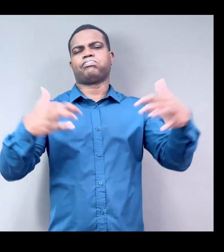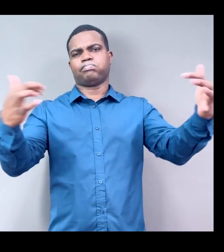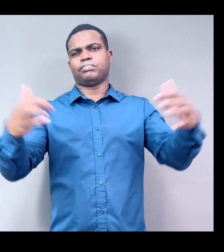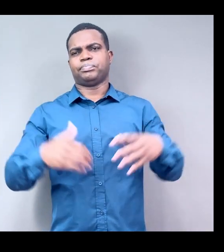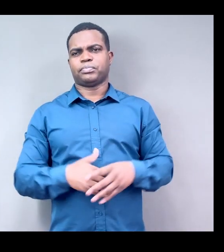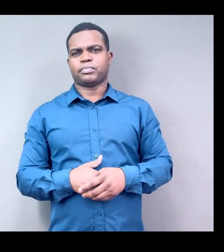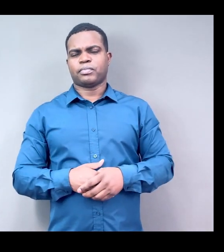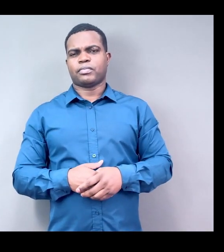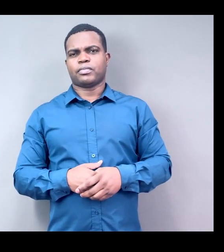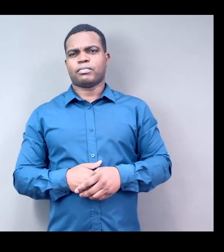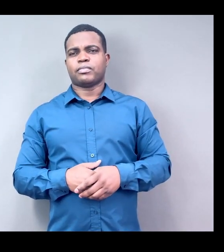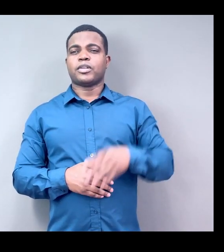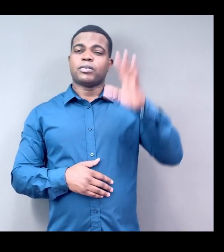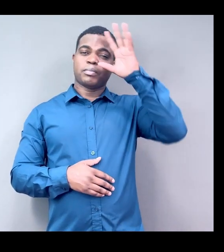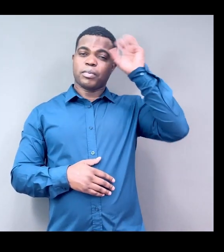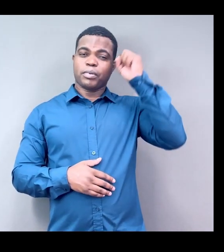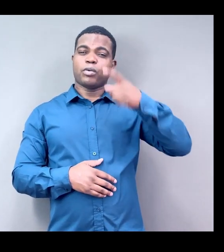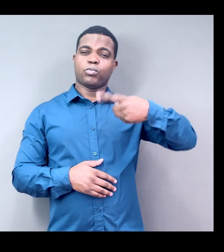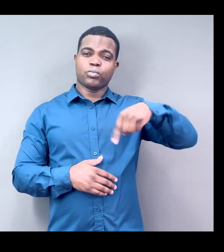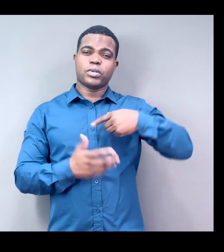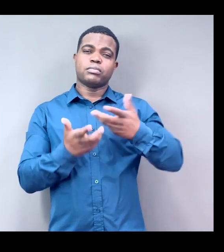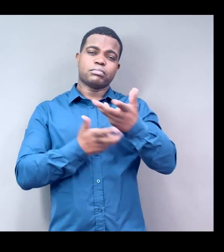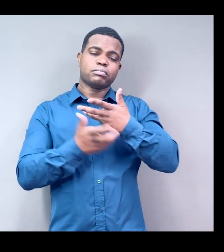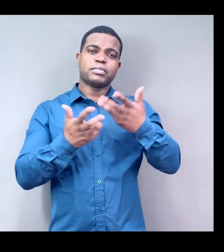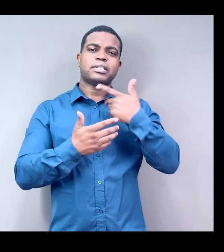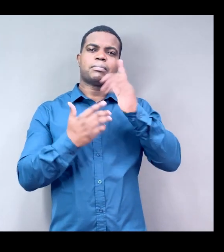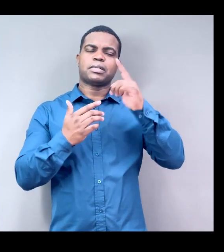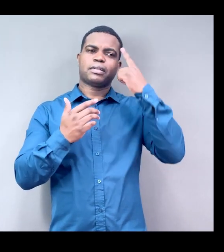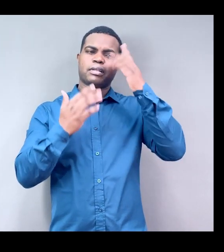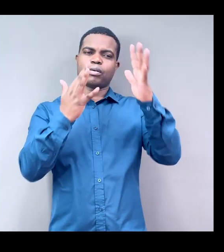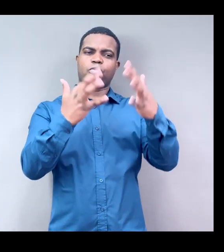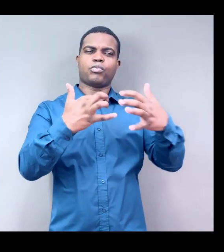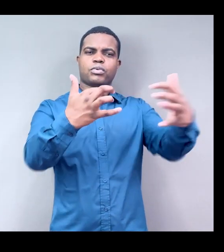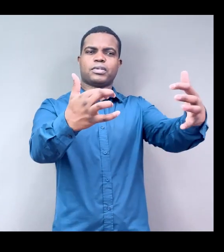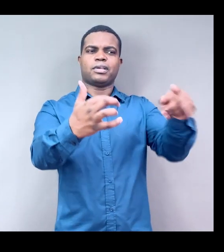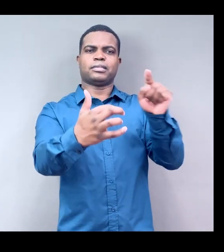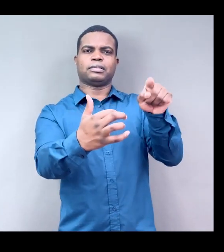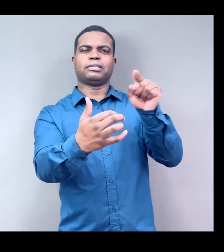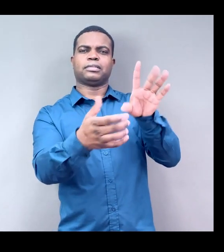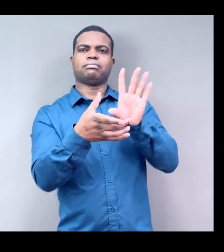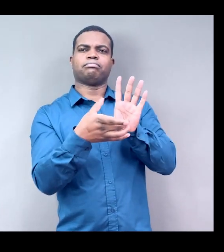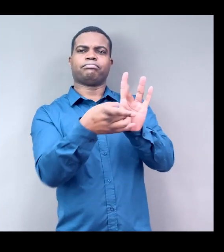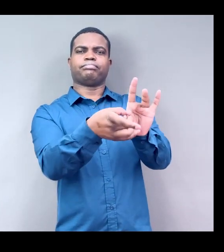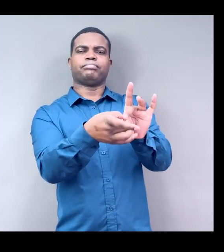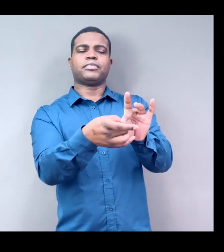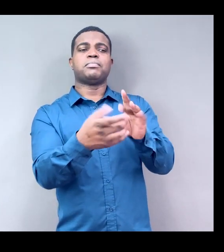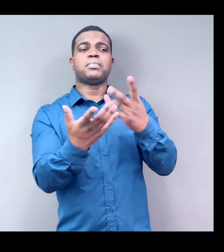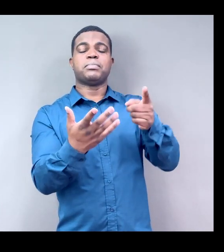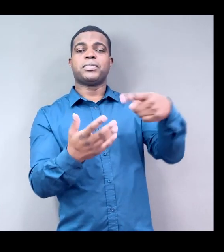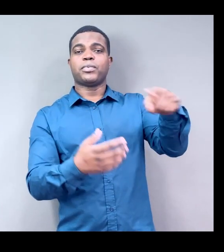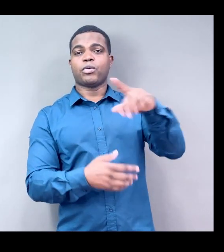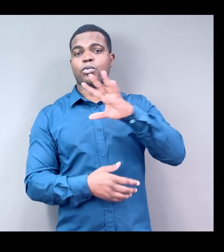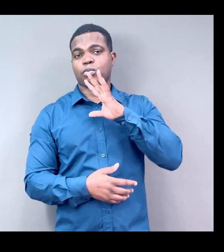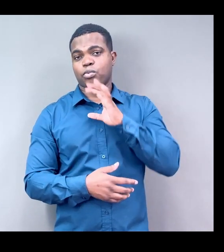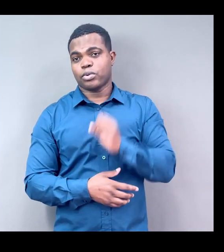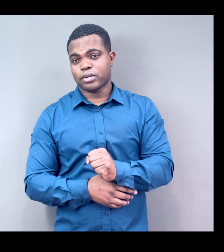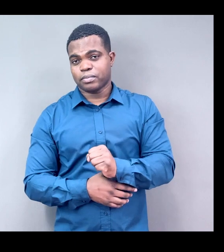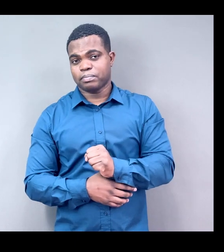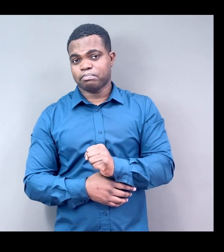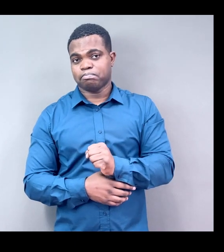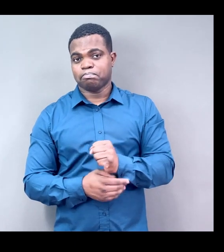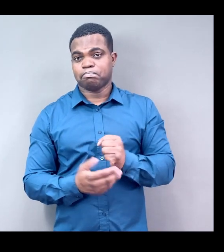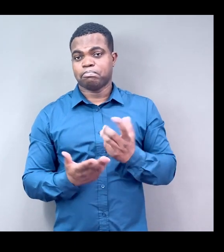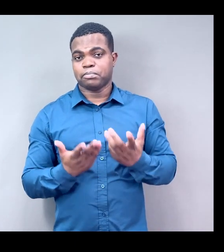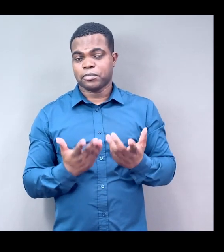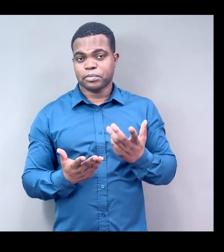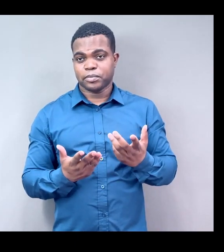on the kind of audience. So remember, we talked about target audience in the previous module. So if your target